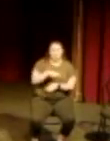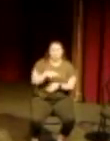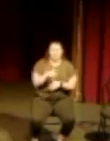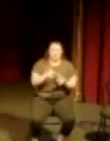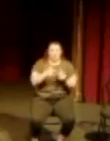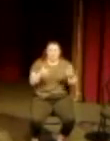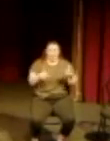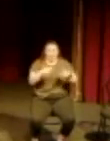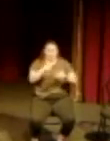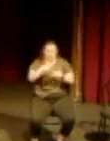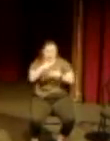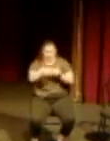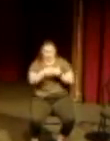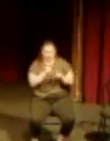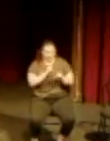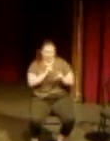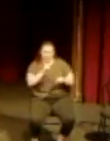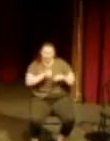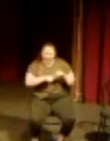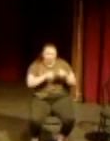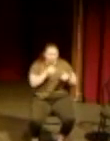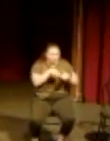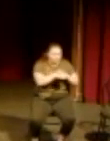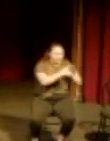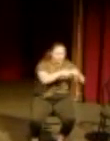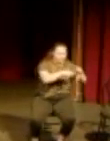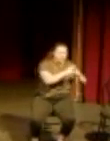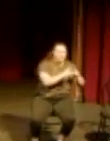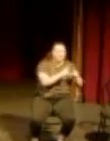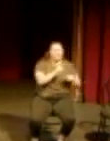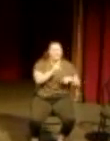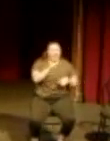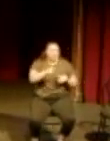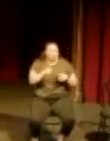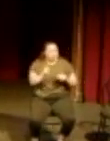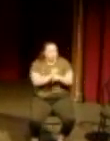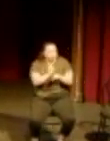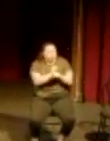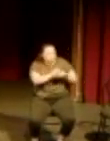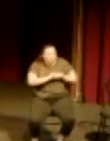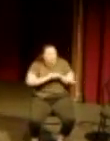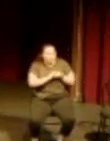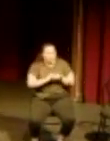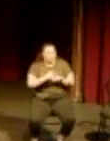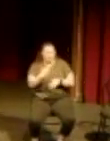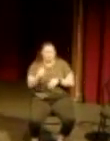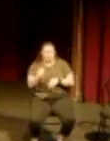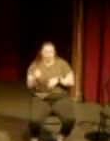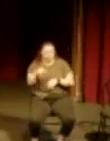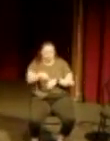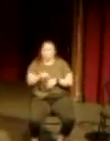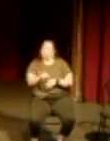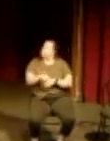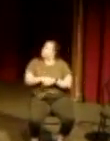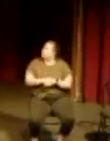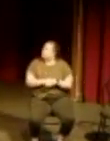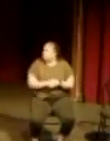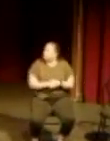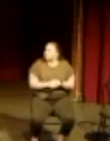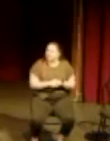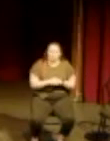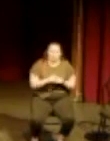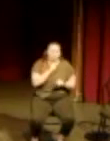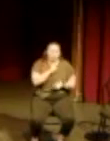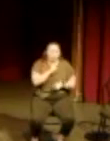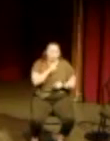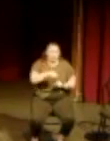big projects that can't fit inside, big projects that need to be collaborated on. It's going to be really, really special. We are breaking ground